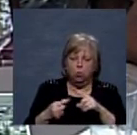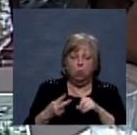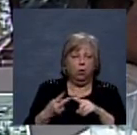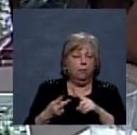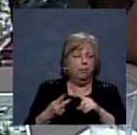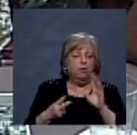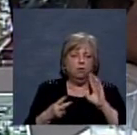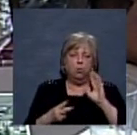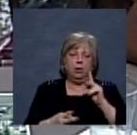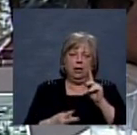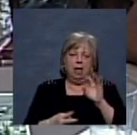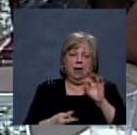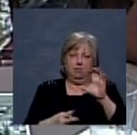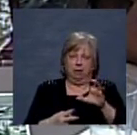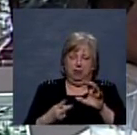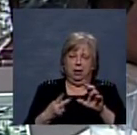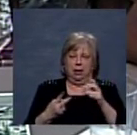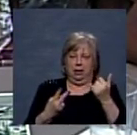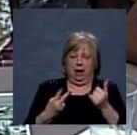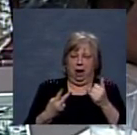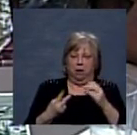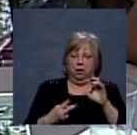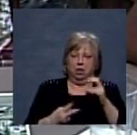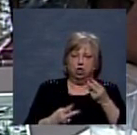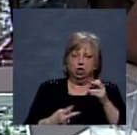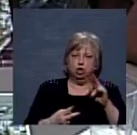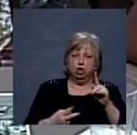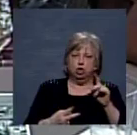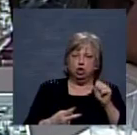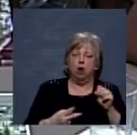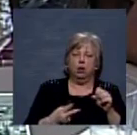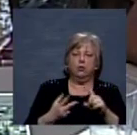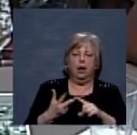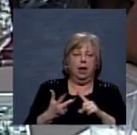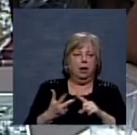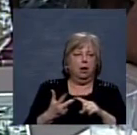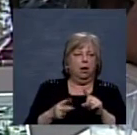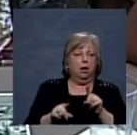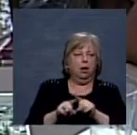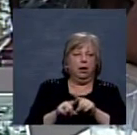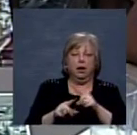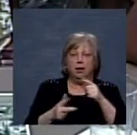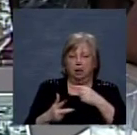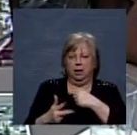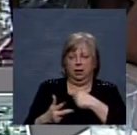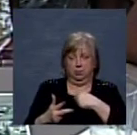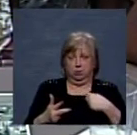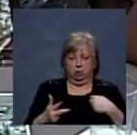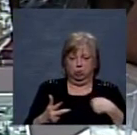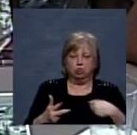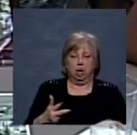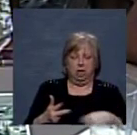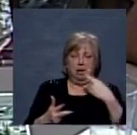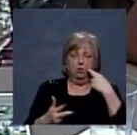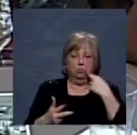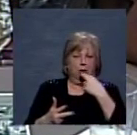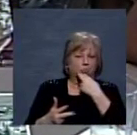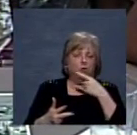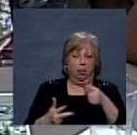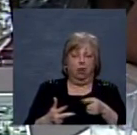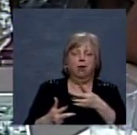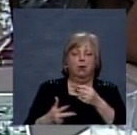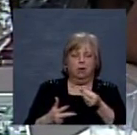formerly it was Kentucky Fried Chicken, but it's now a Shark's. And I also have a Chinese restaurant in there. And there are several